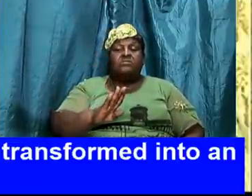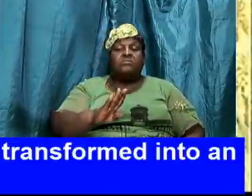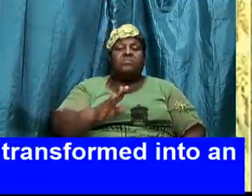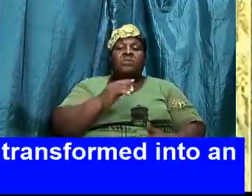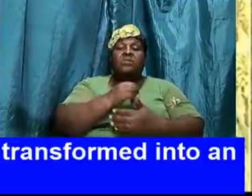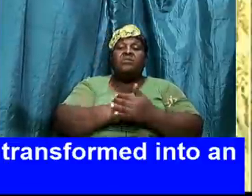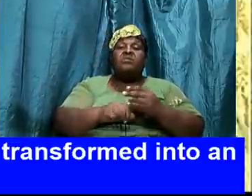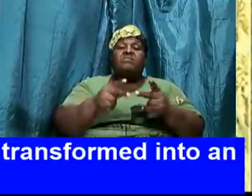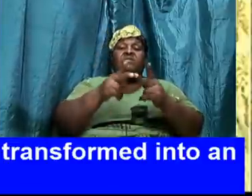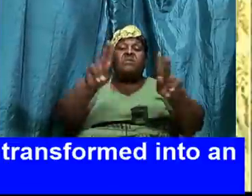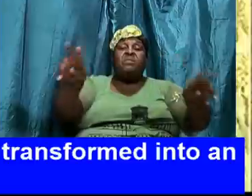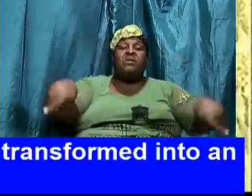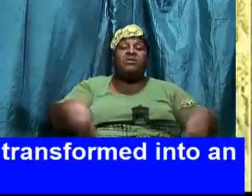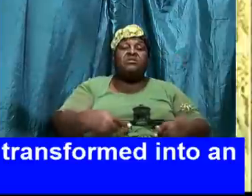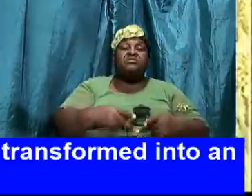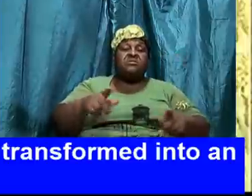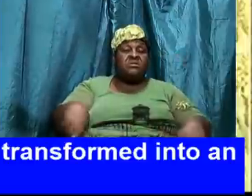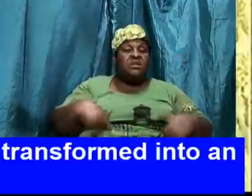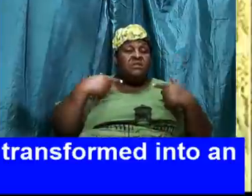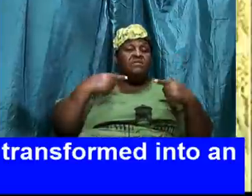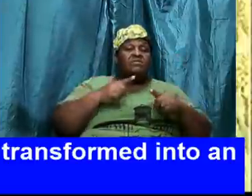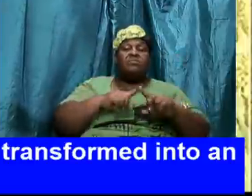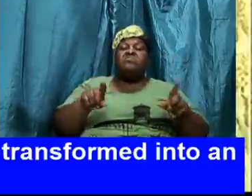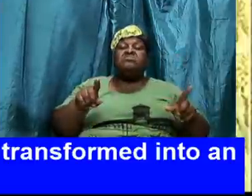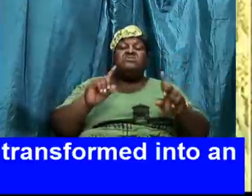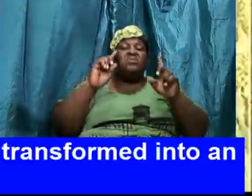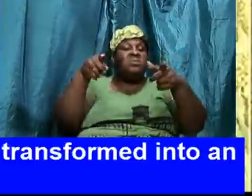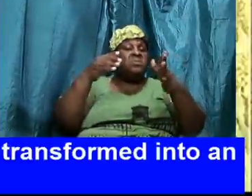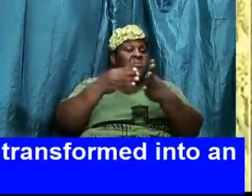some of the places that we live, we couldn't even go back there.